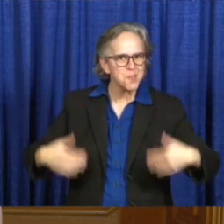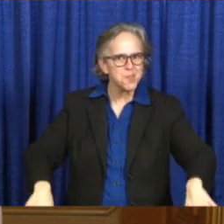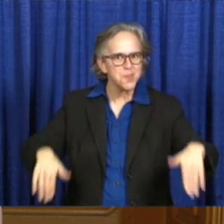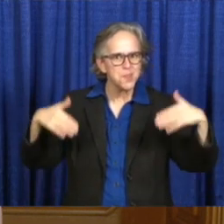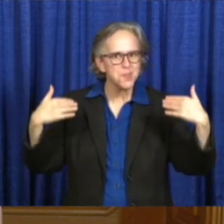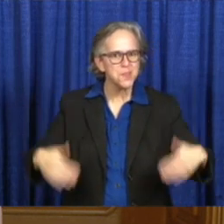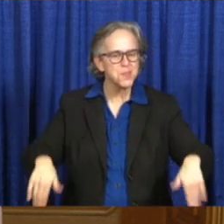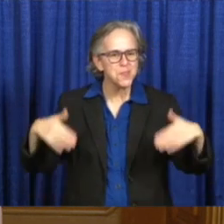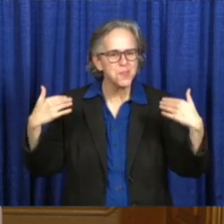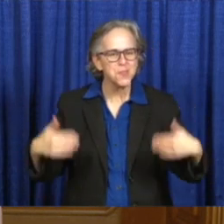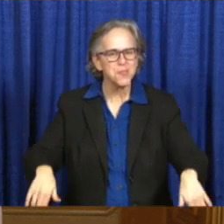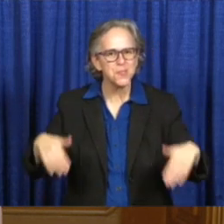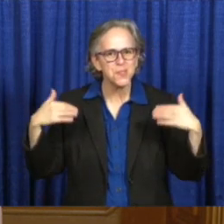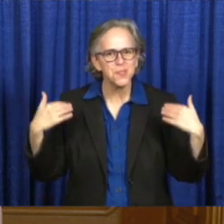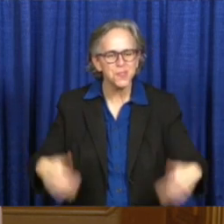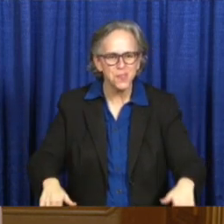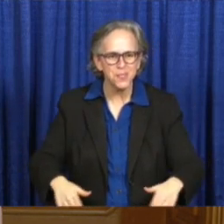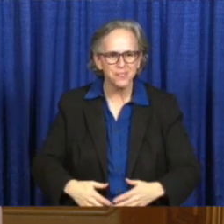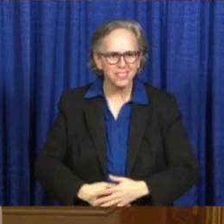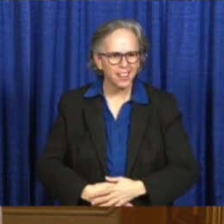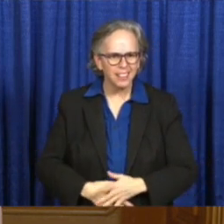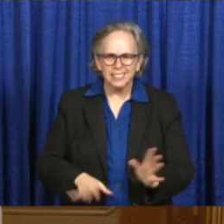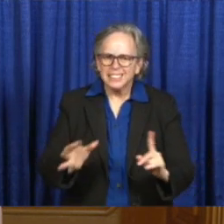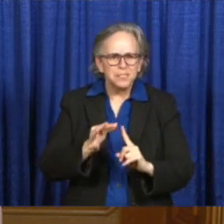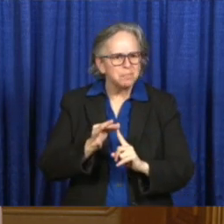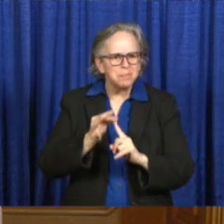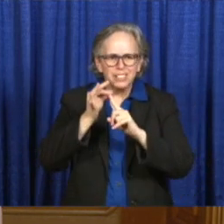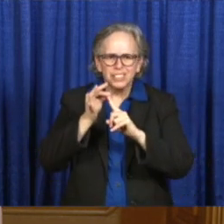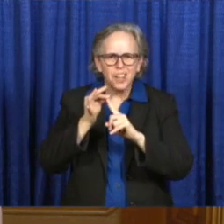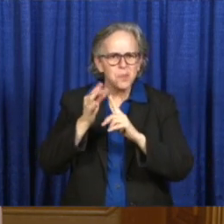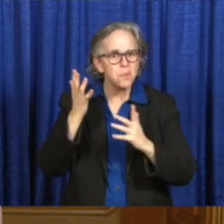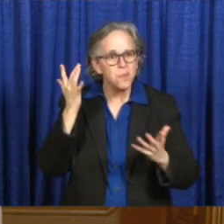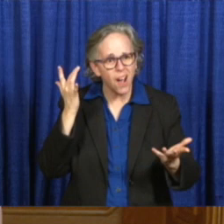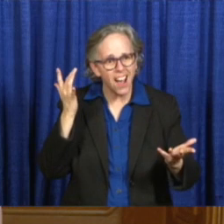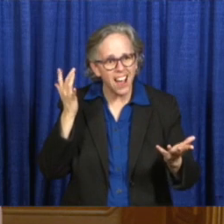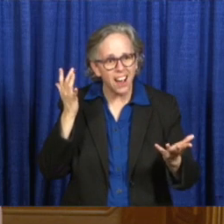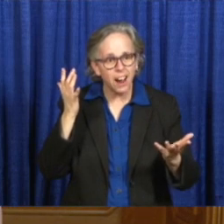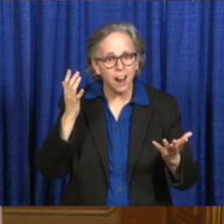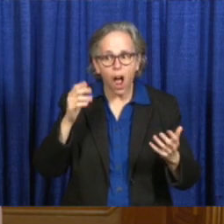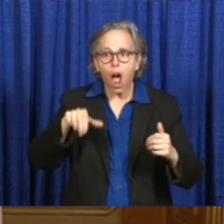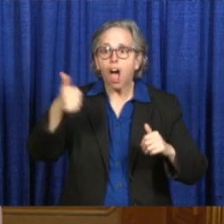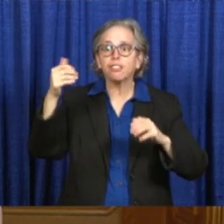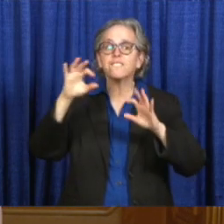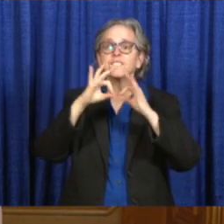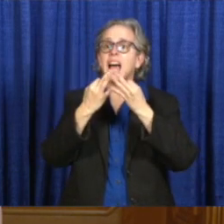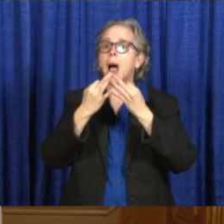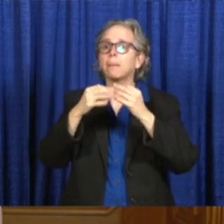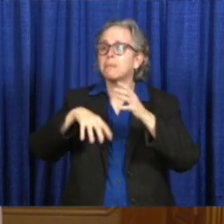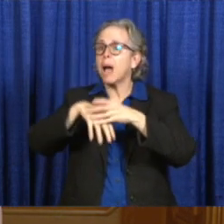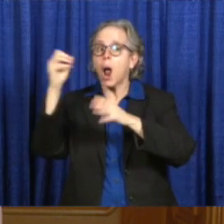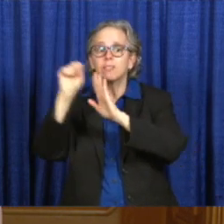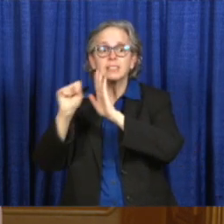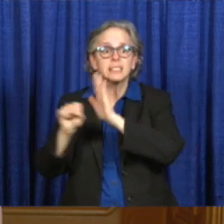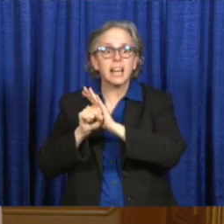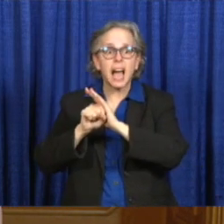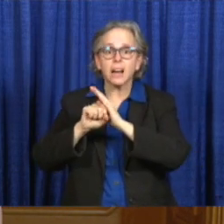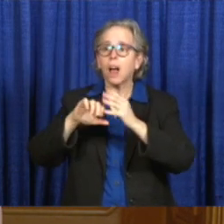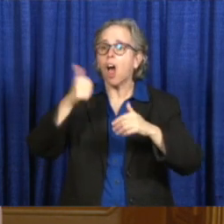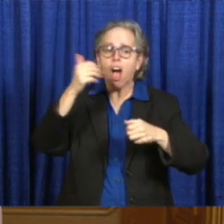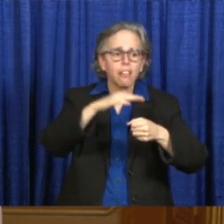What's special about this is that their family from all across the state was able to witness this special